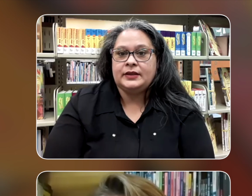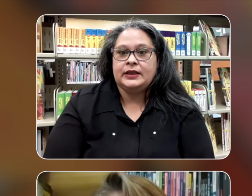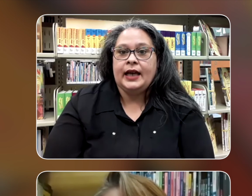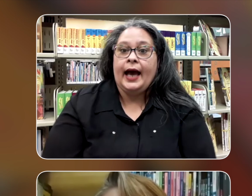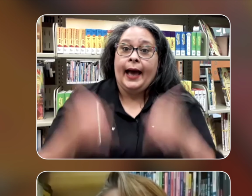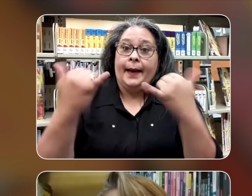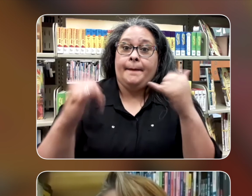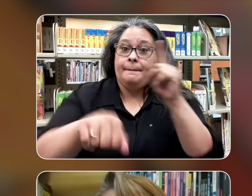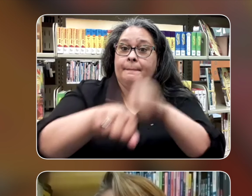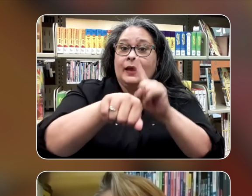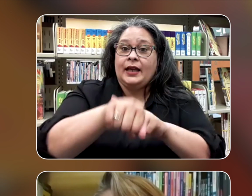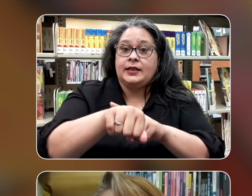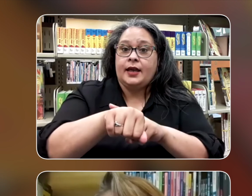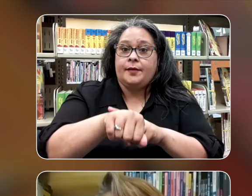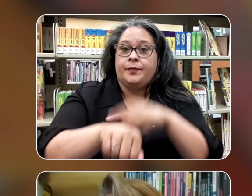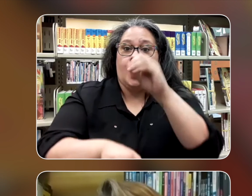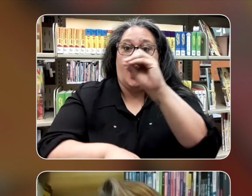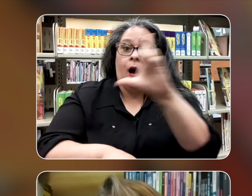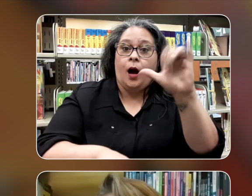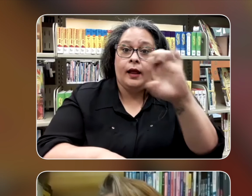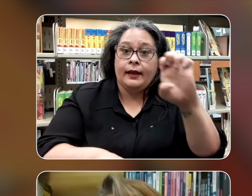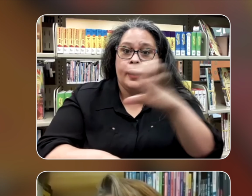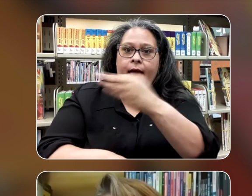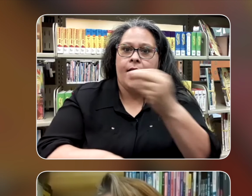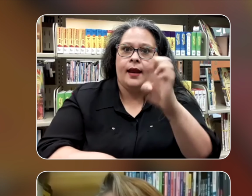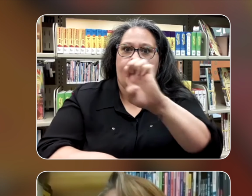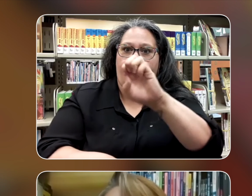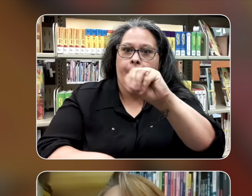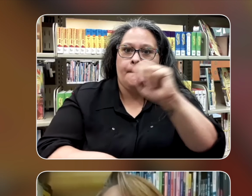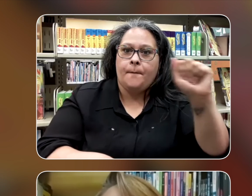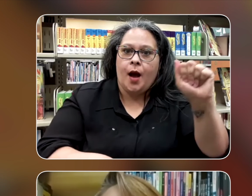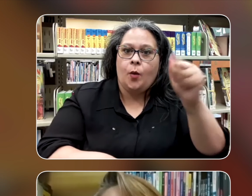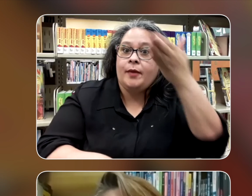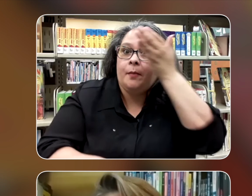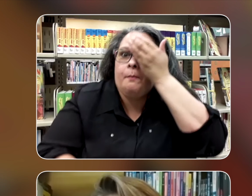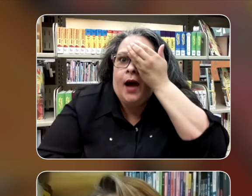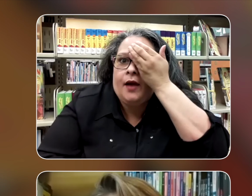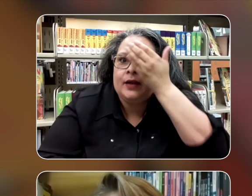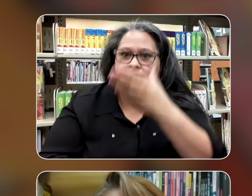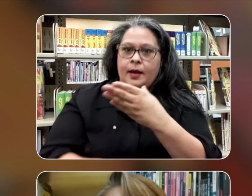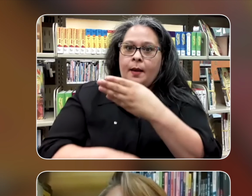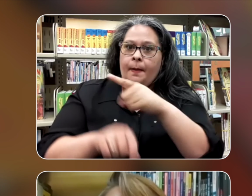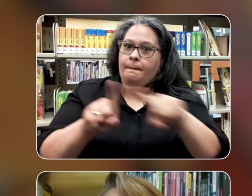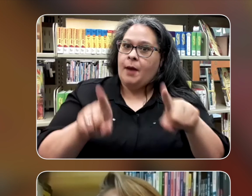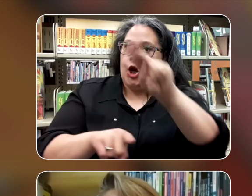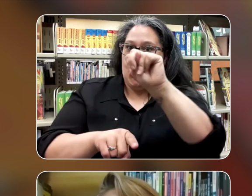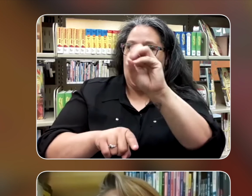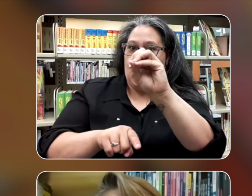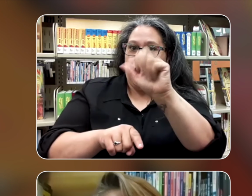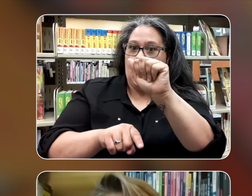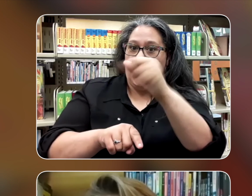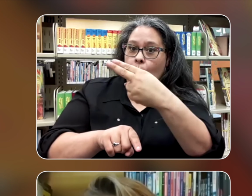recess, Ollie and Emma want to play pirates, and Noah wants to